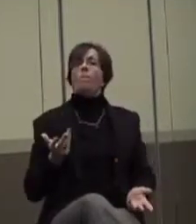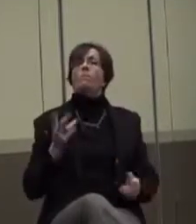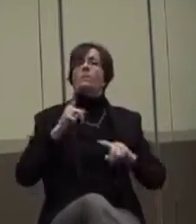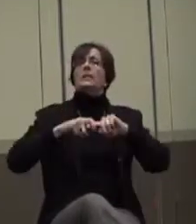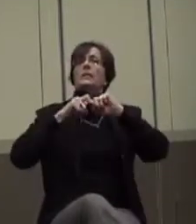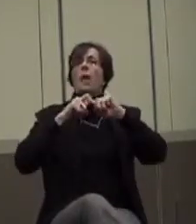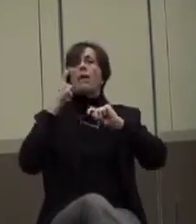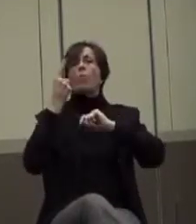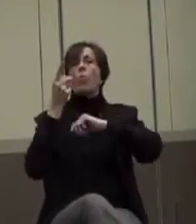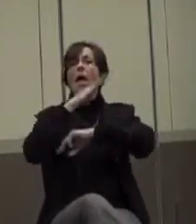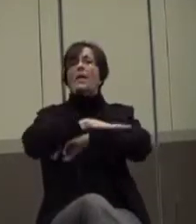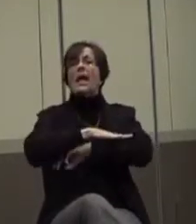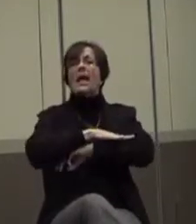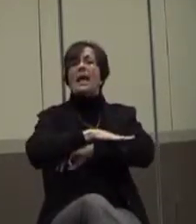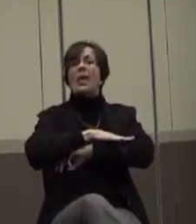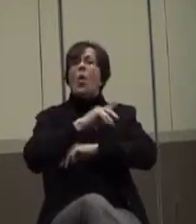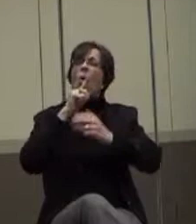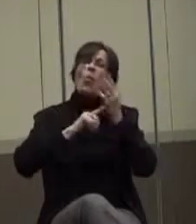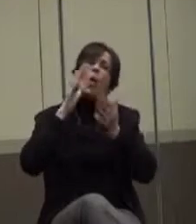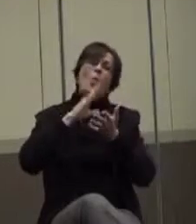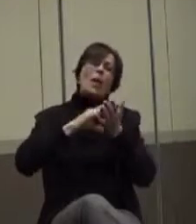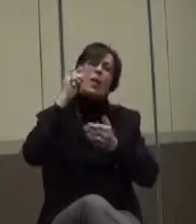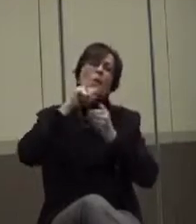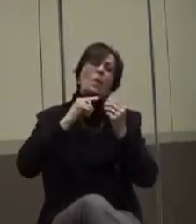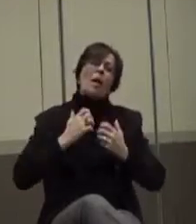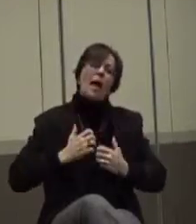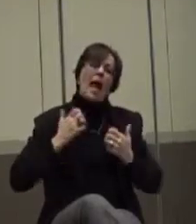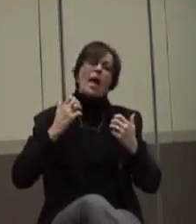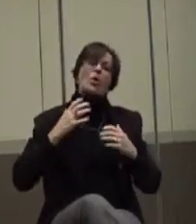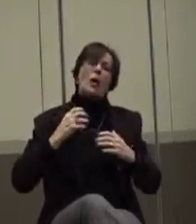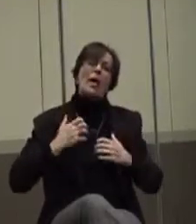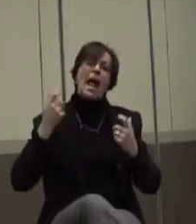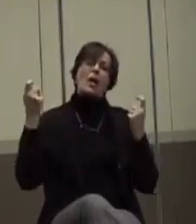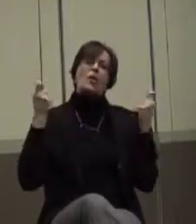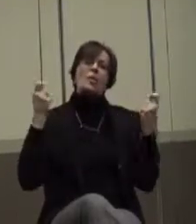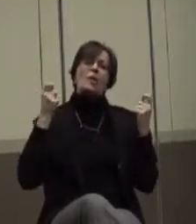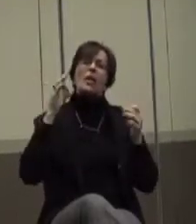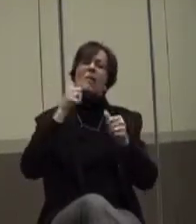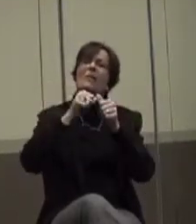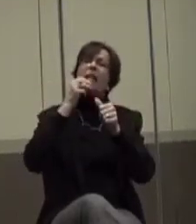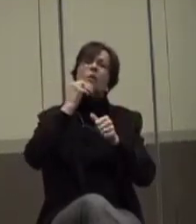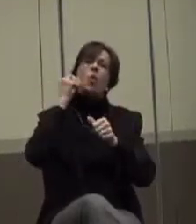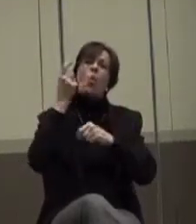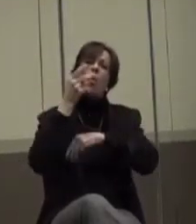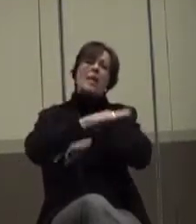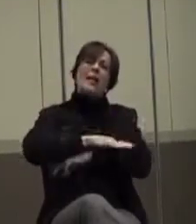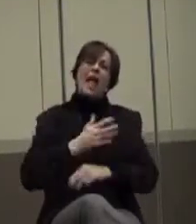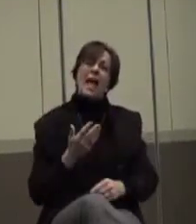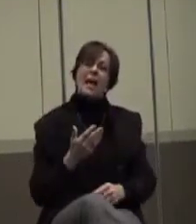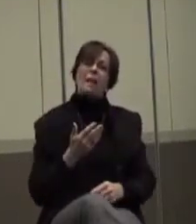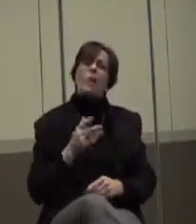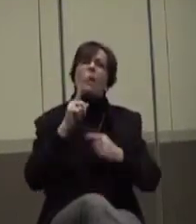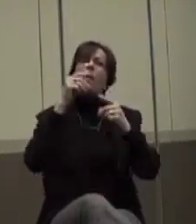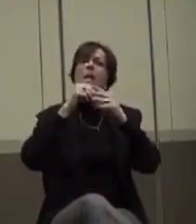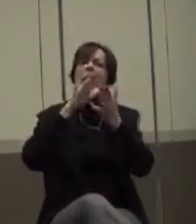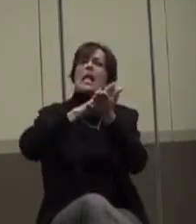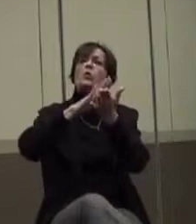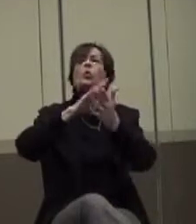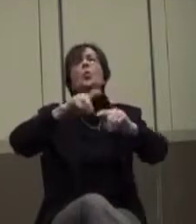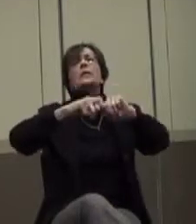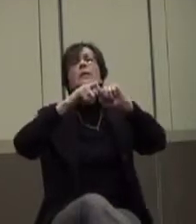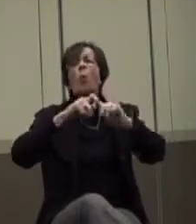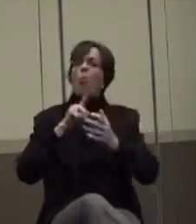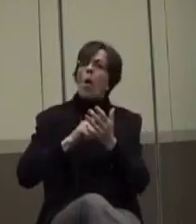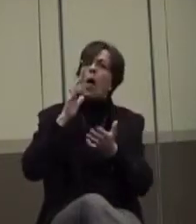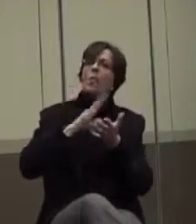day. What is he going to learn about anger and anger management by being home for a day? He went to in-school suspension. What